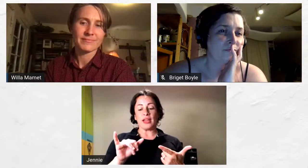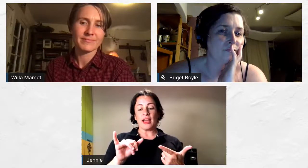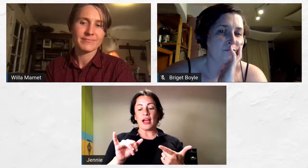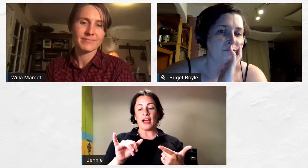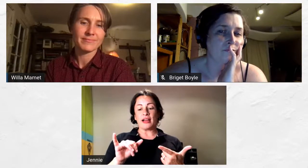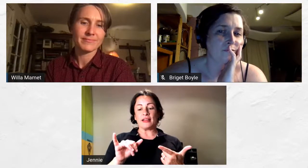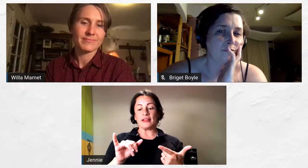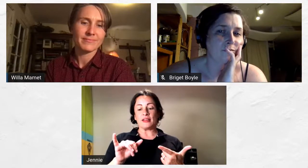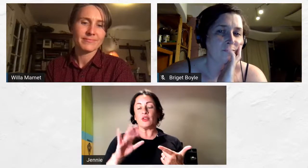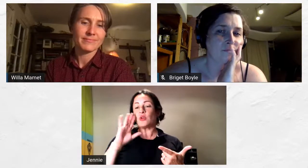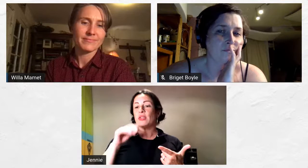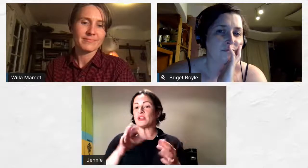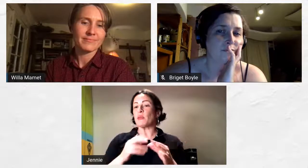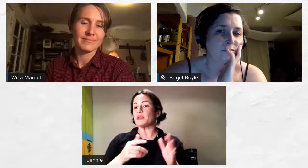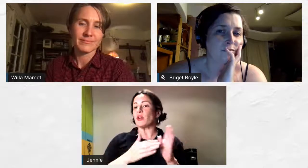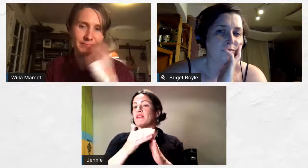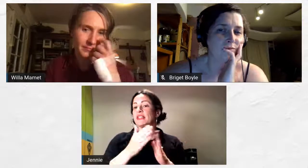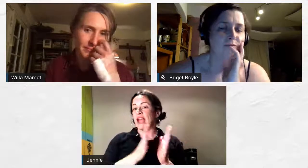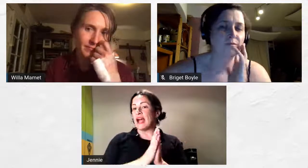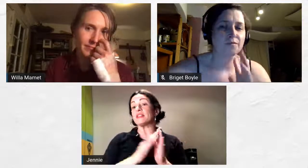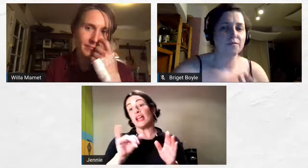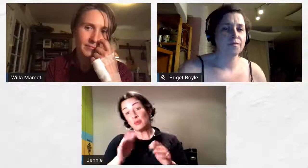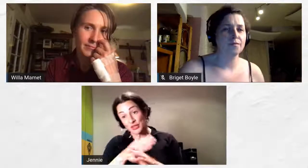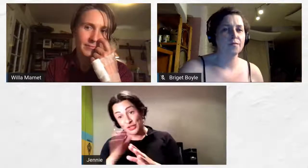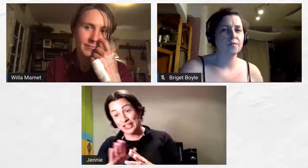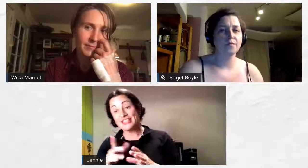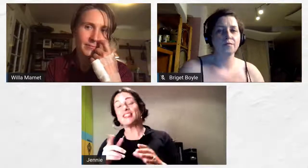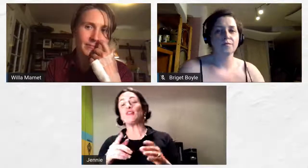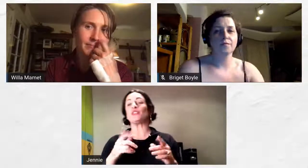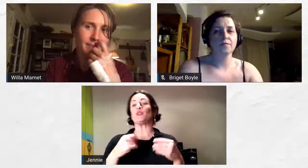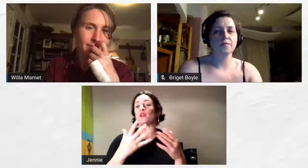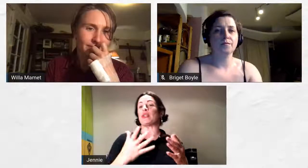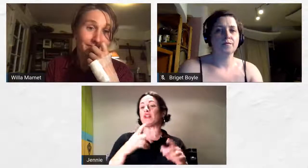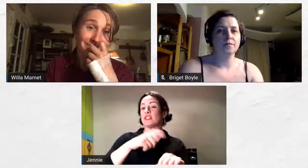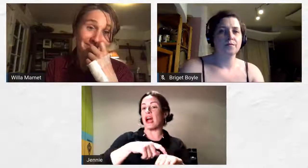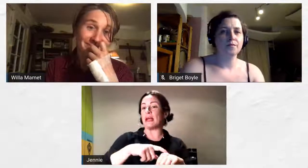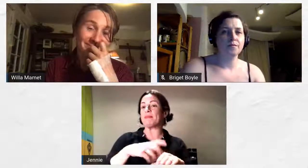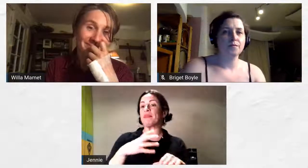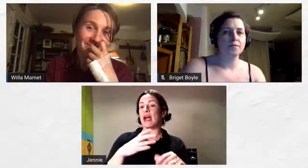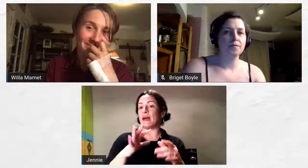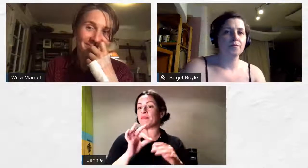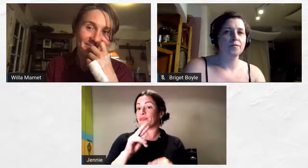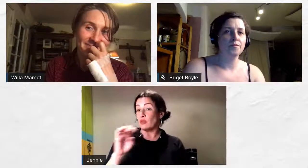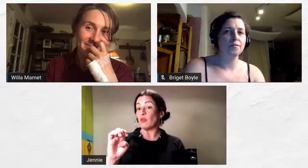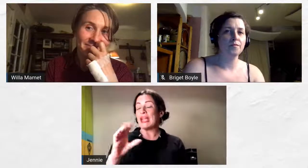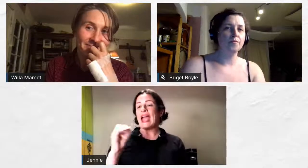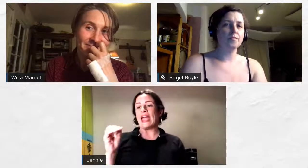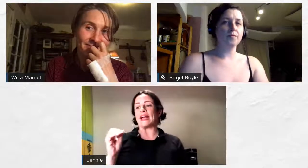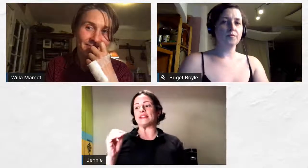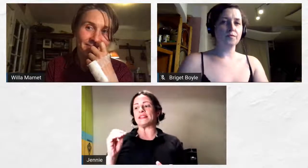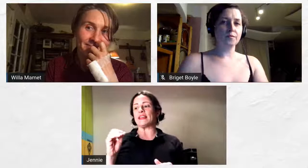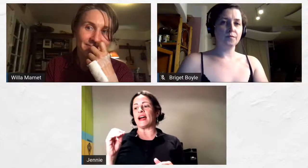also know that interpreters are often asked, like musicians, to donate their time.